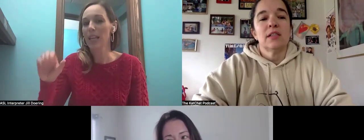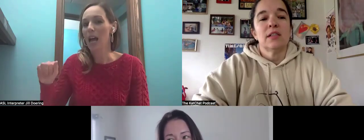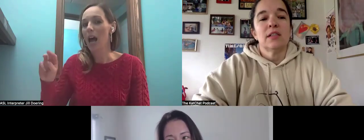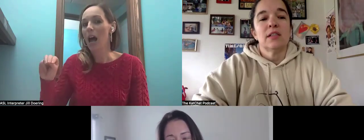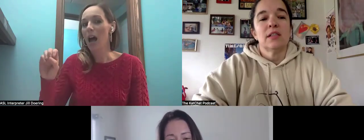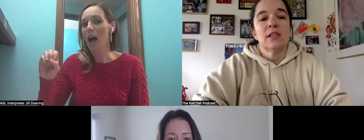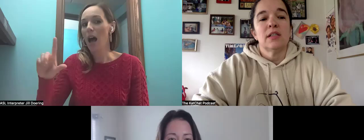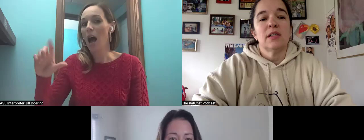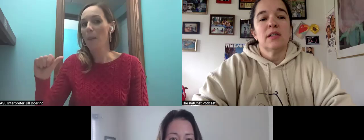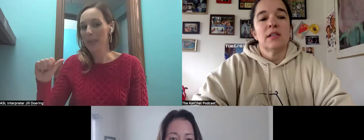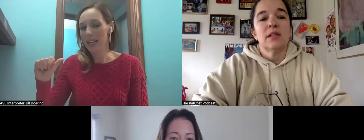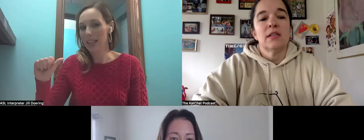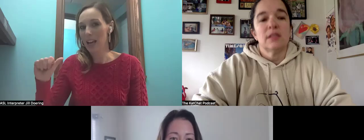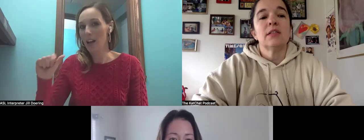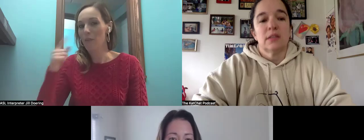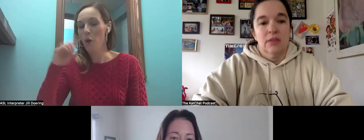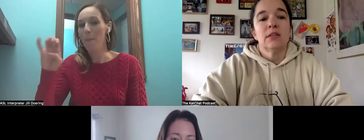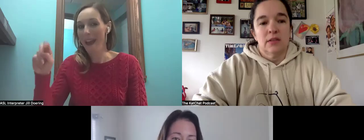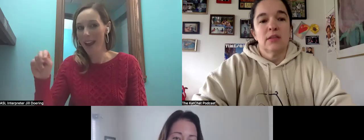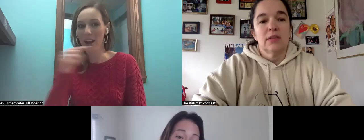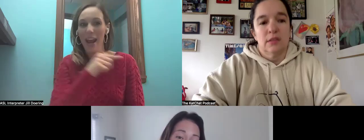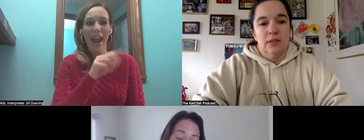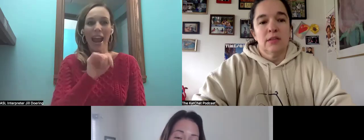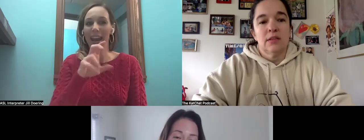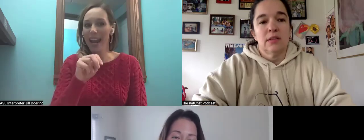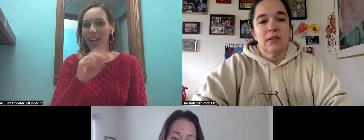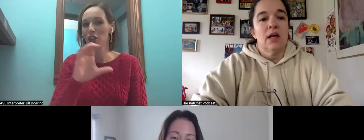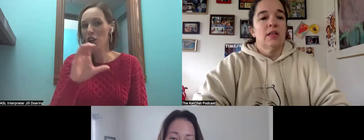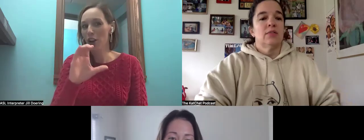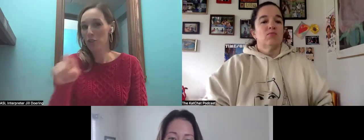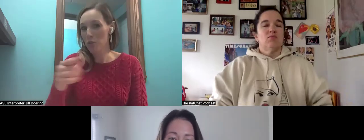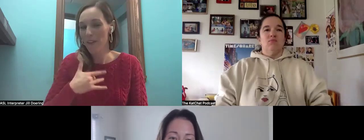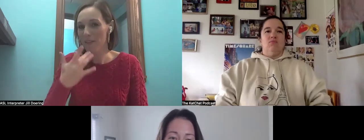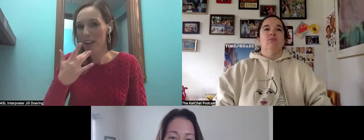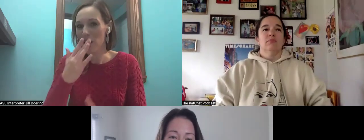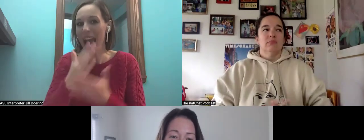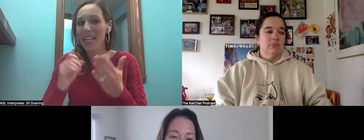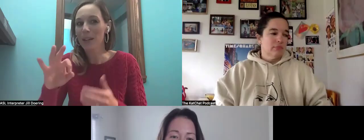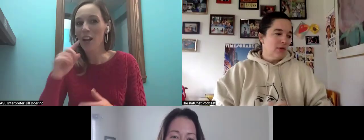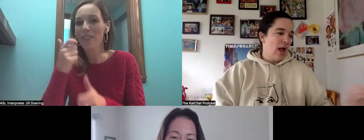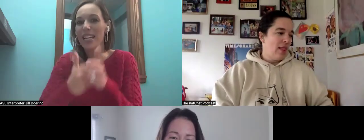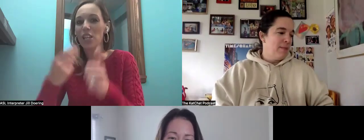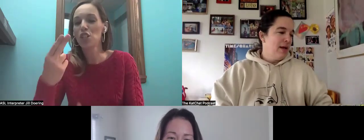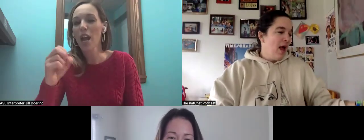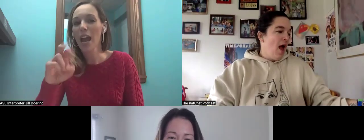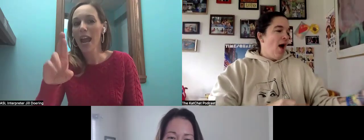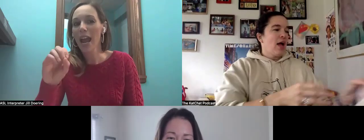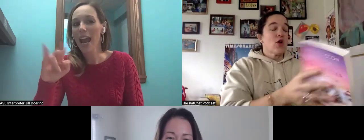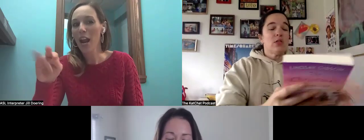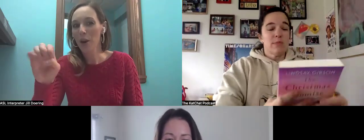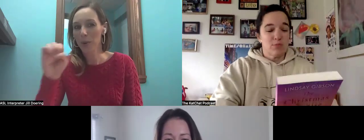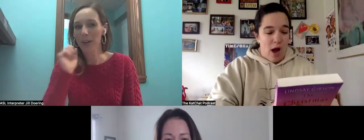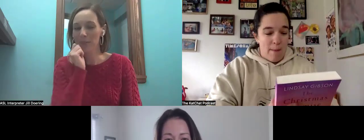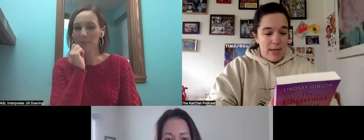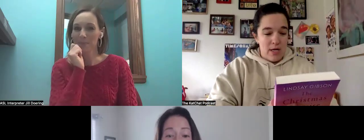and Aiden and Charlotte's story? Do you have a favorite aspect of each? Hmm, okay, okay,